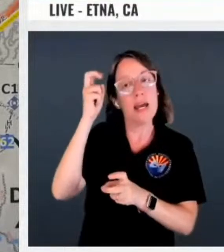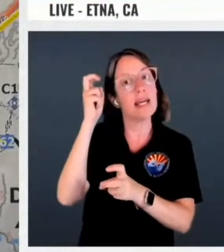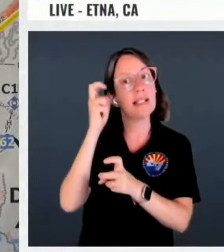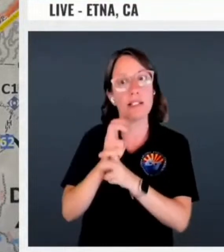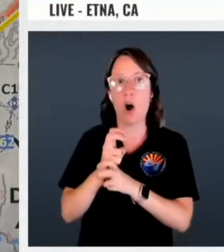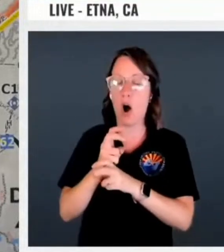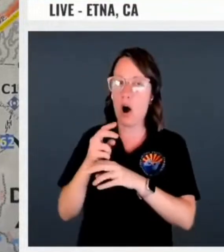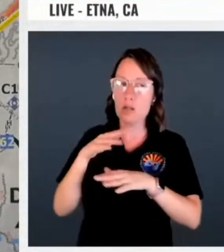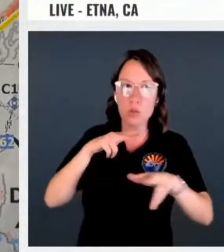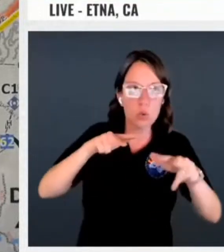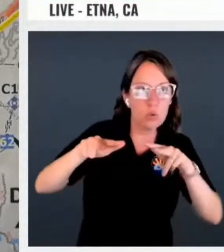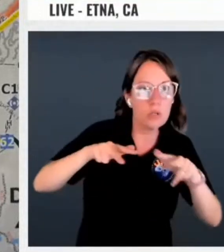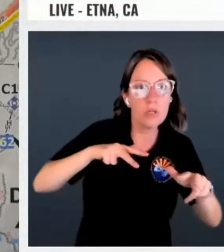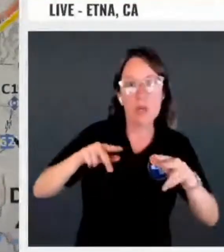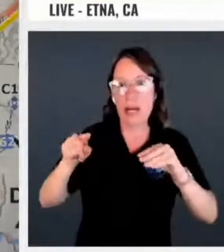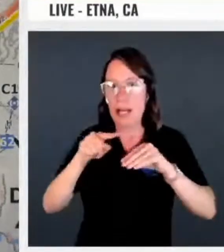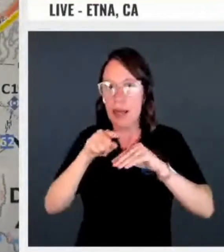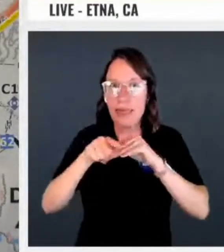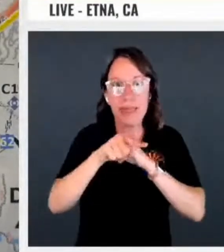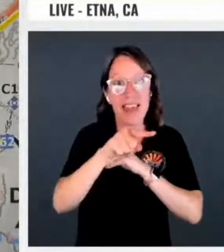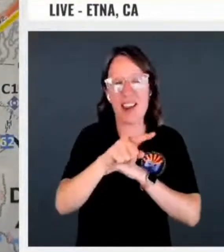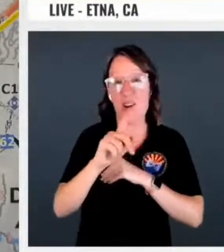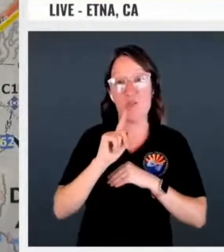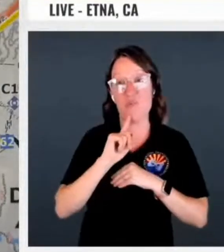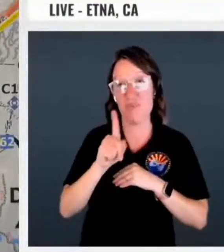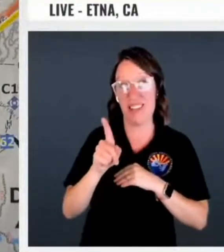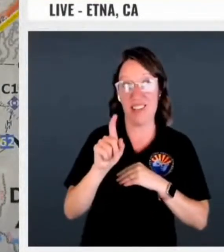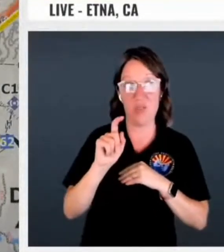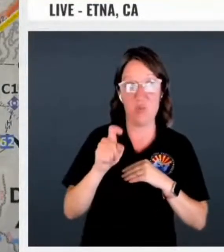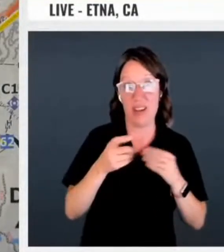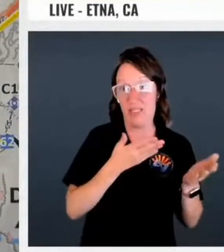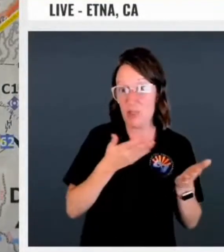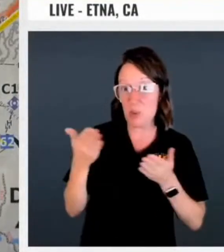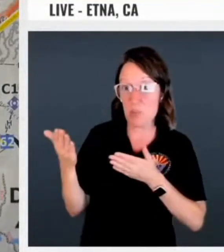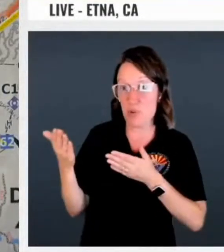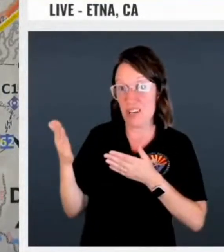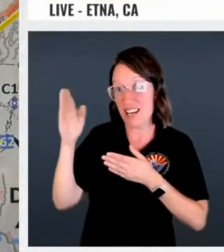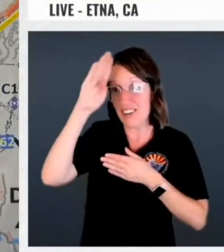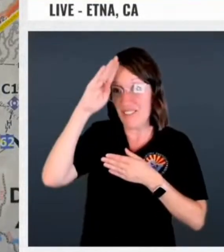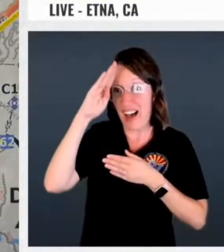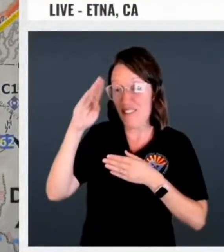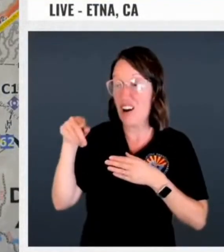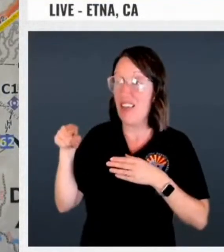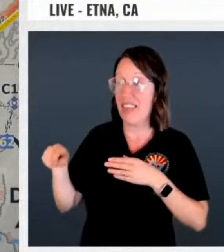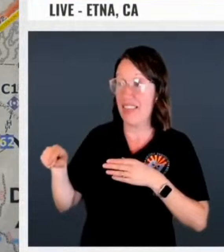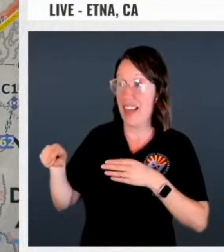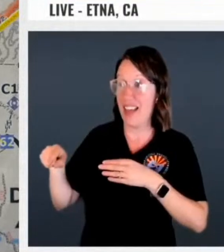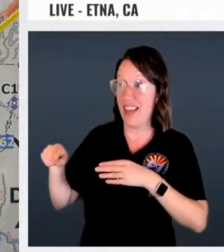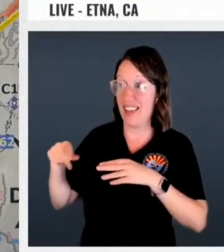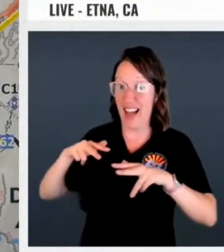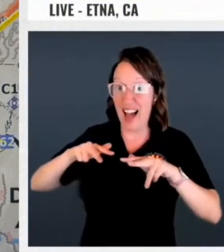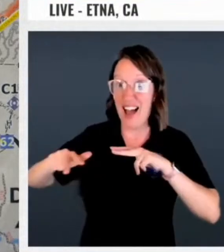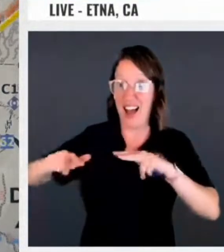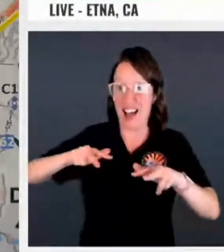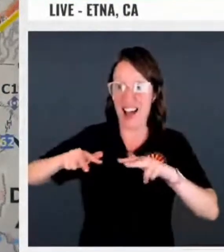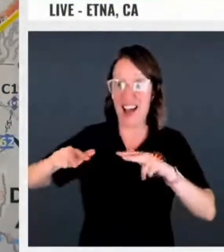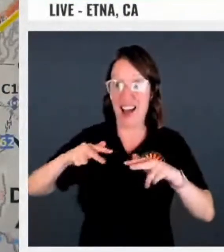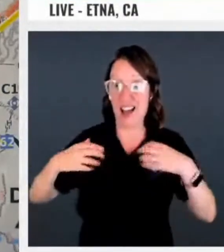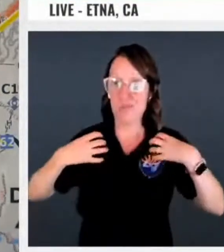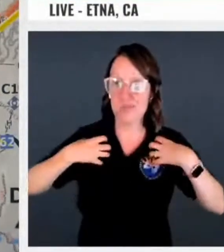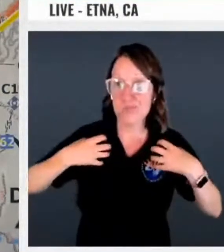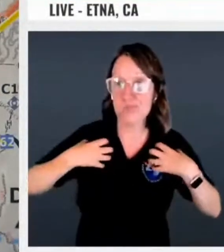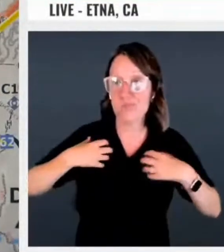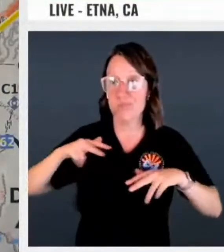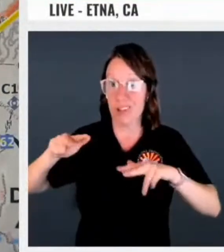to, so we have to hike the crews in, and then it takes them all day to hike in. So that way they can actually get